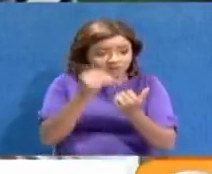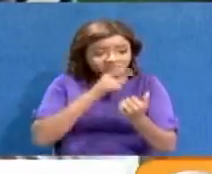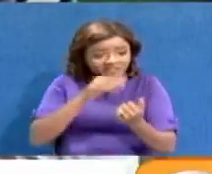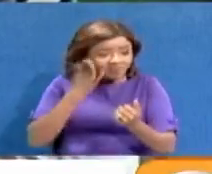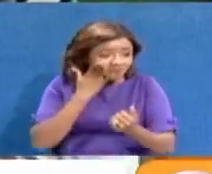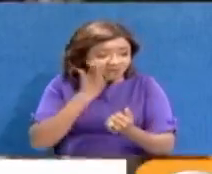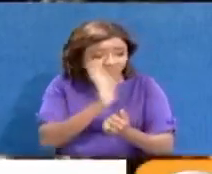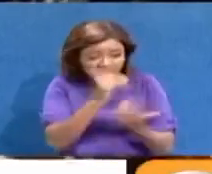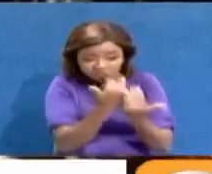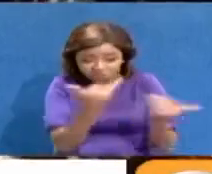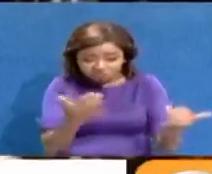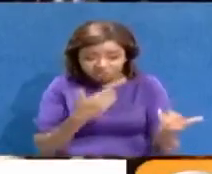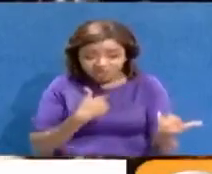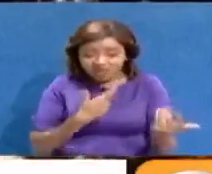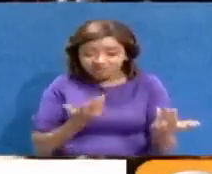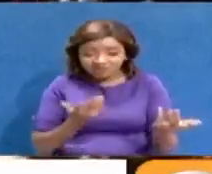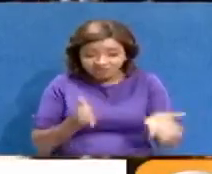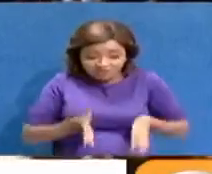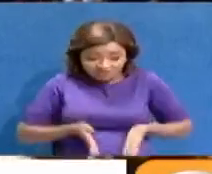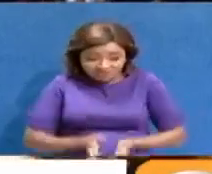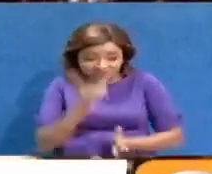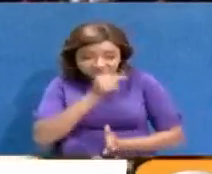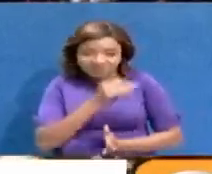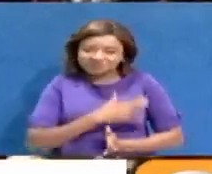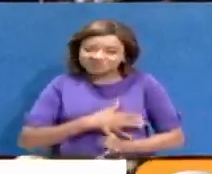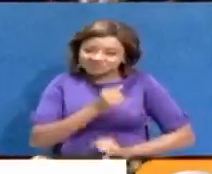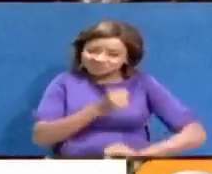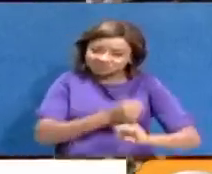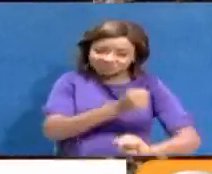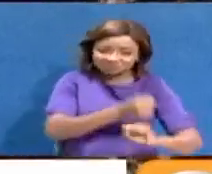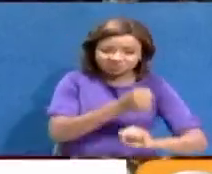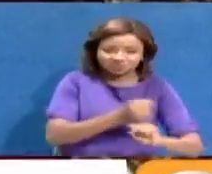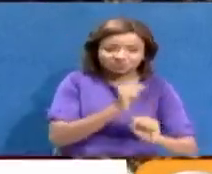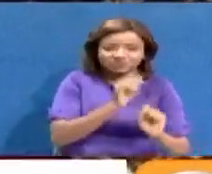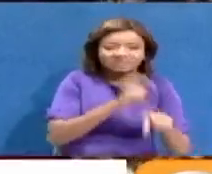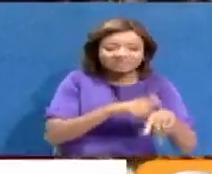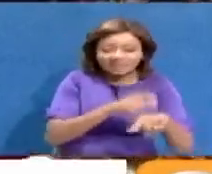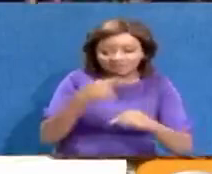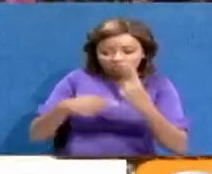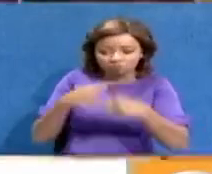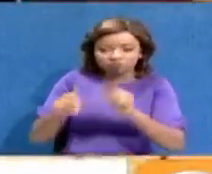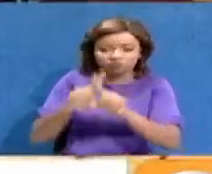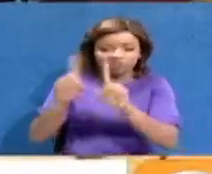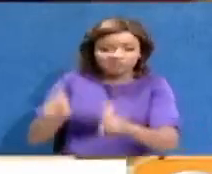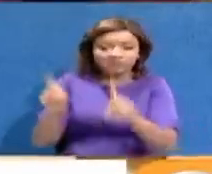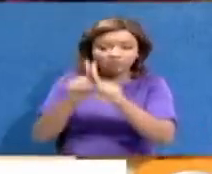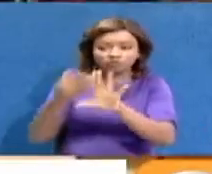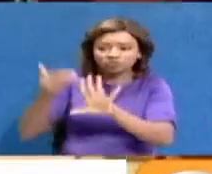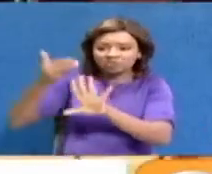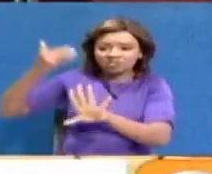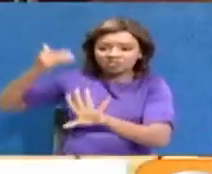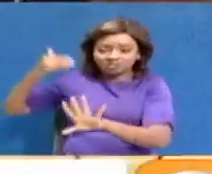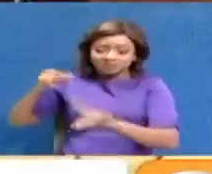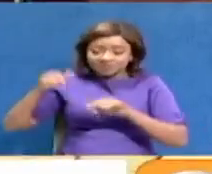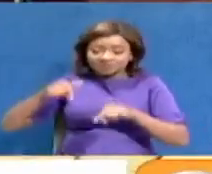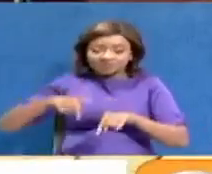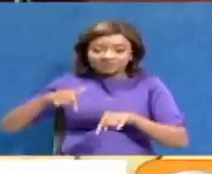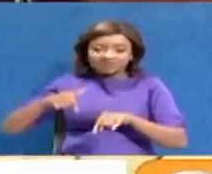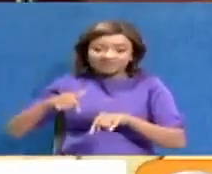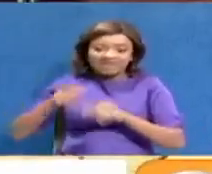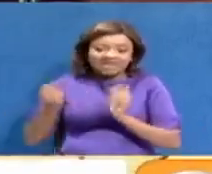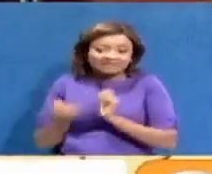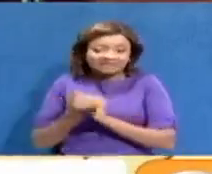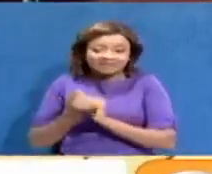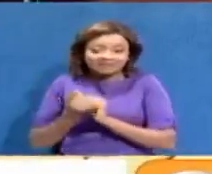candidates to give them moral support as they write national examinations. Unlike yesteryears, the exams this year have started